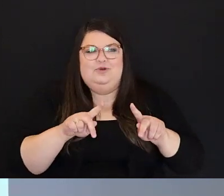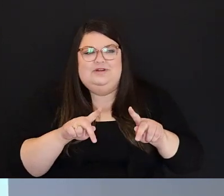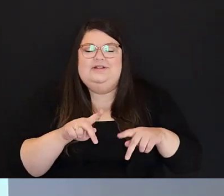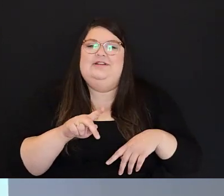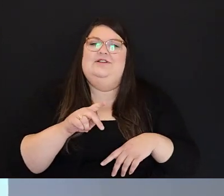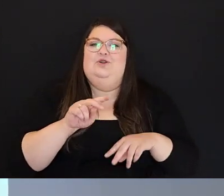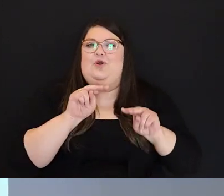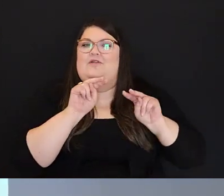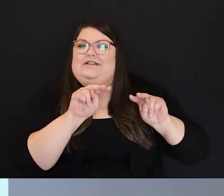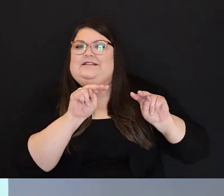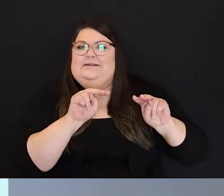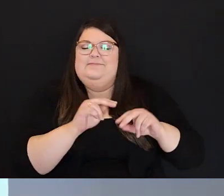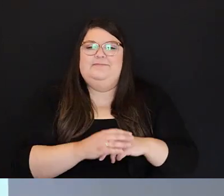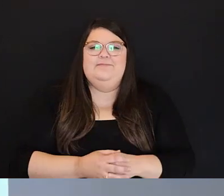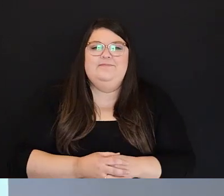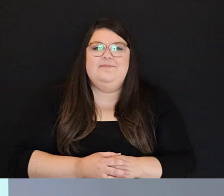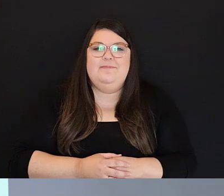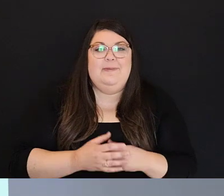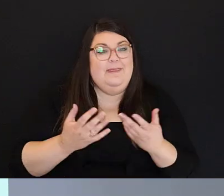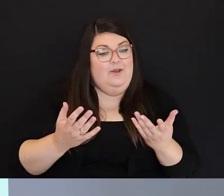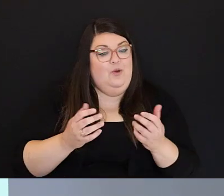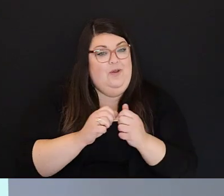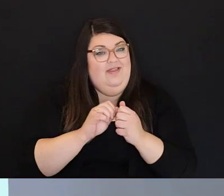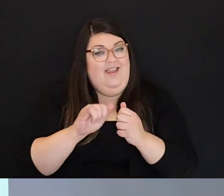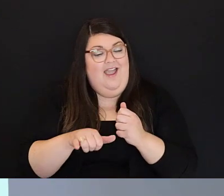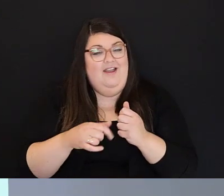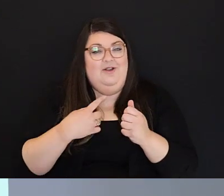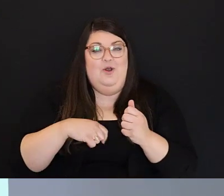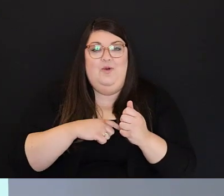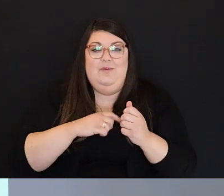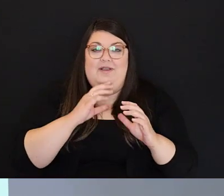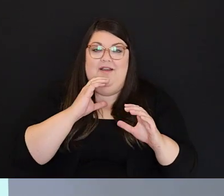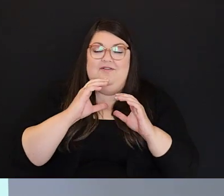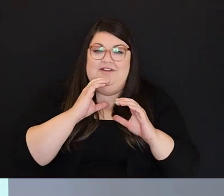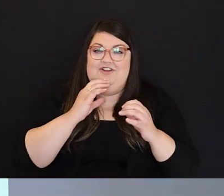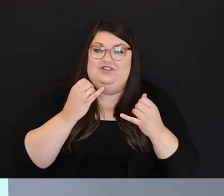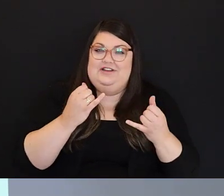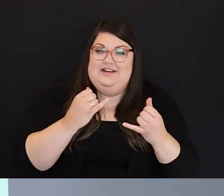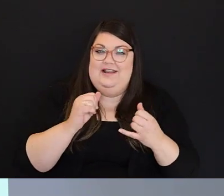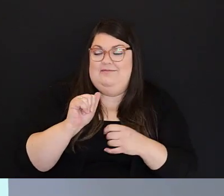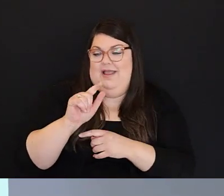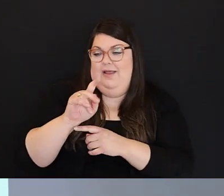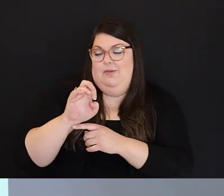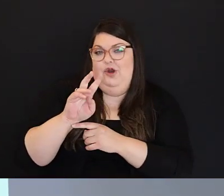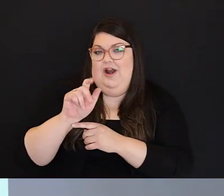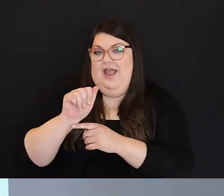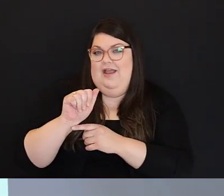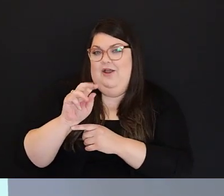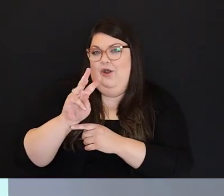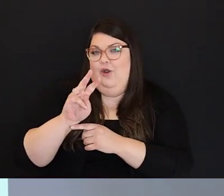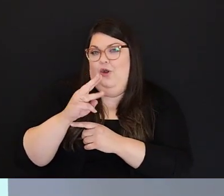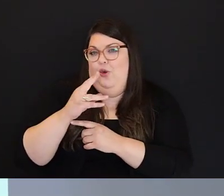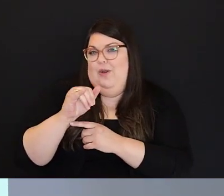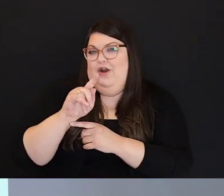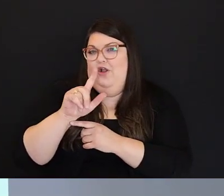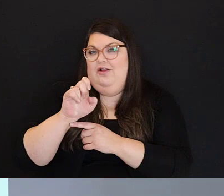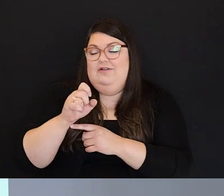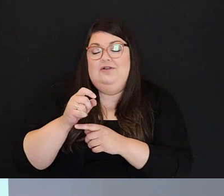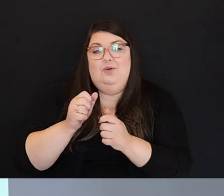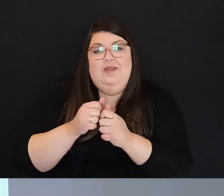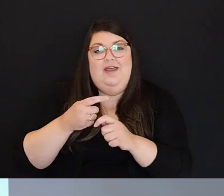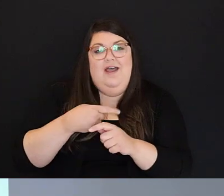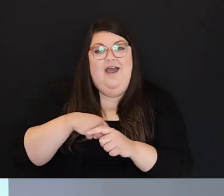oversee. So with that, we're going to be in conversation today. I have Alberta Whittle, who's with us